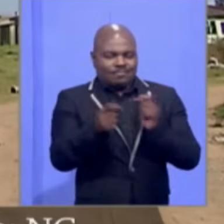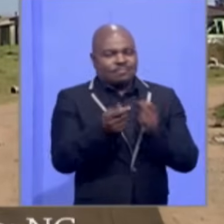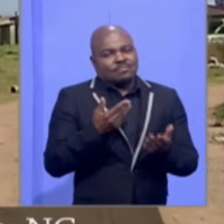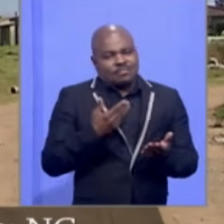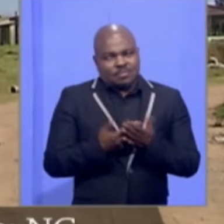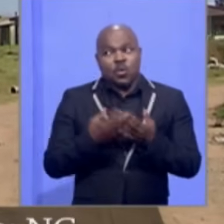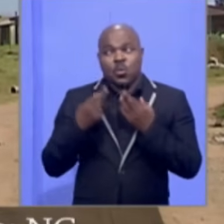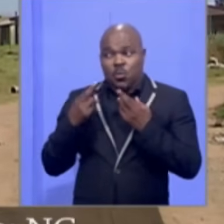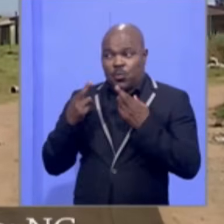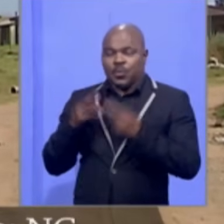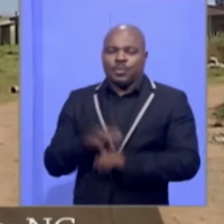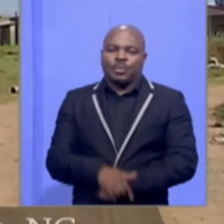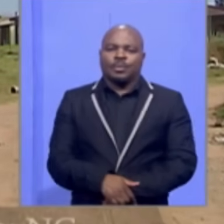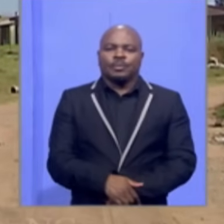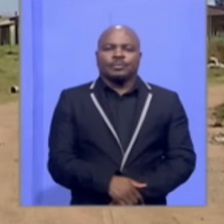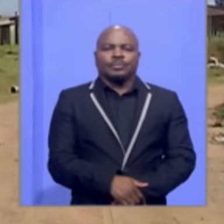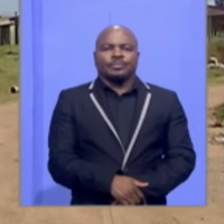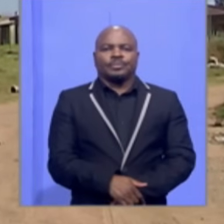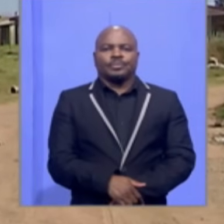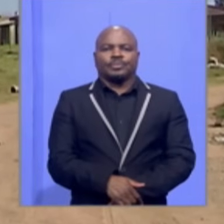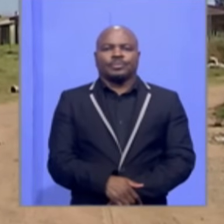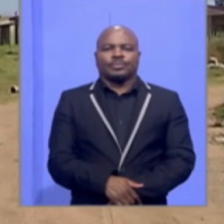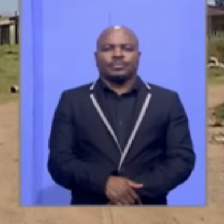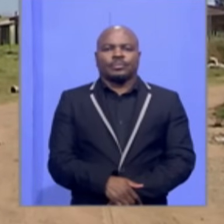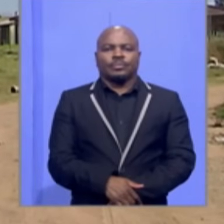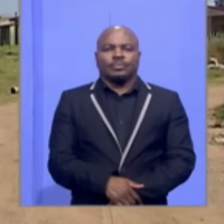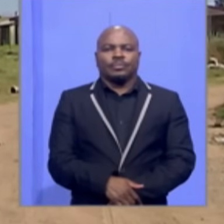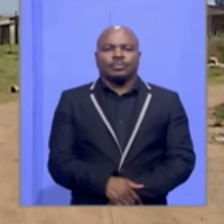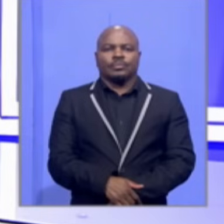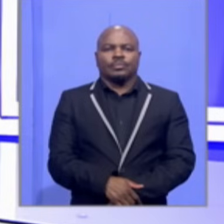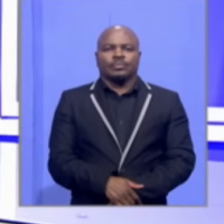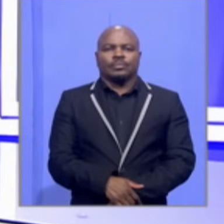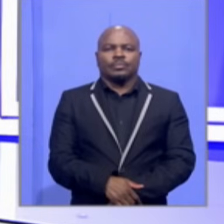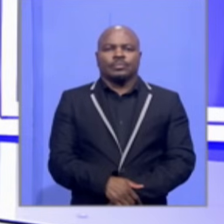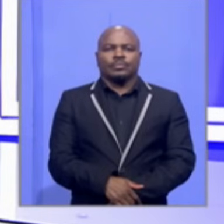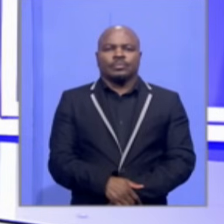Msimanga, SABC News mo Pampierstad mo Northern Cape.